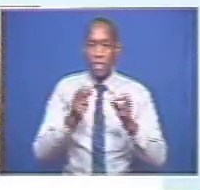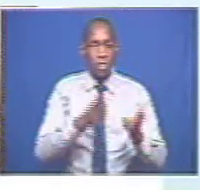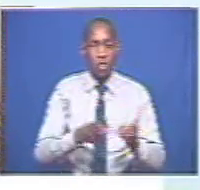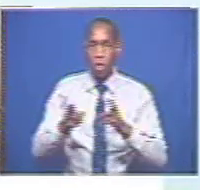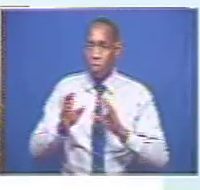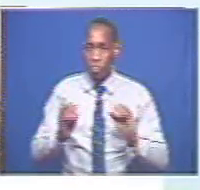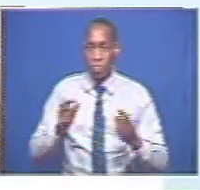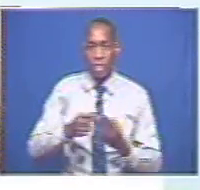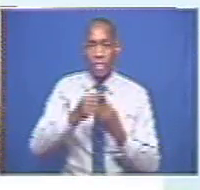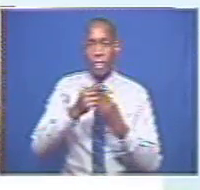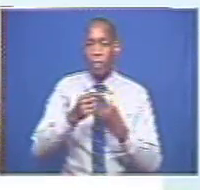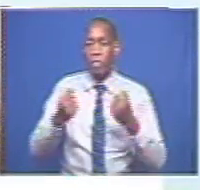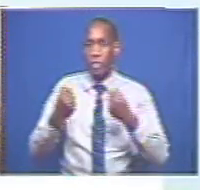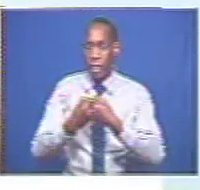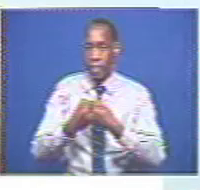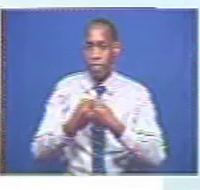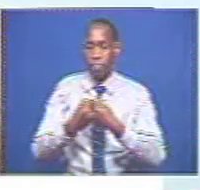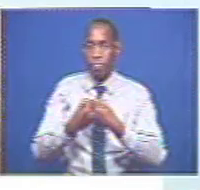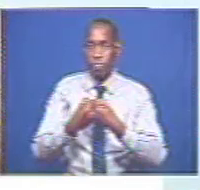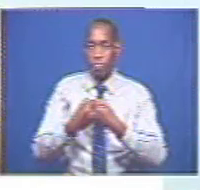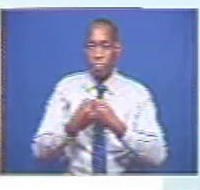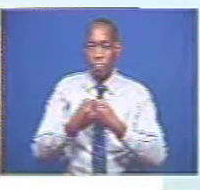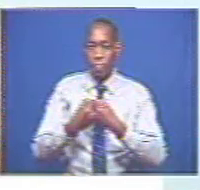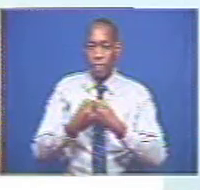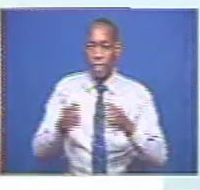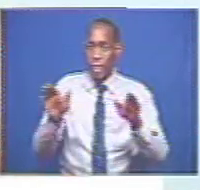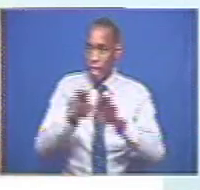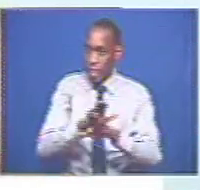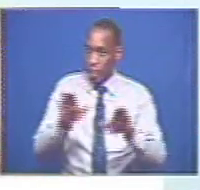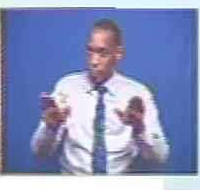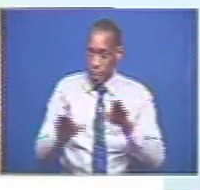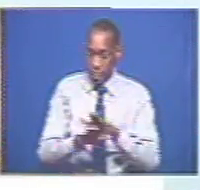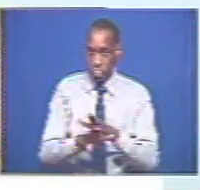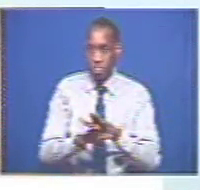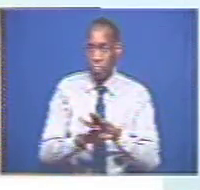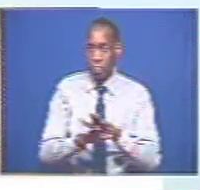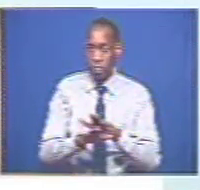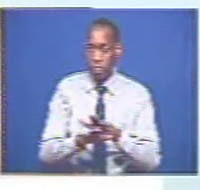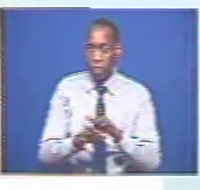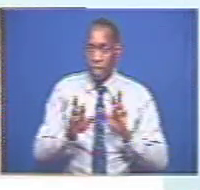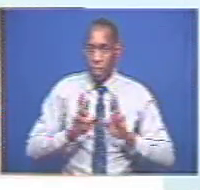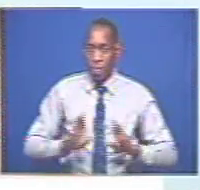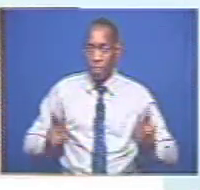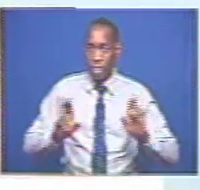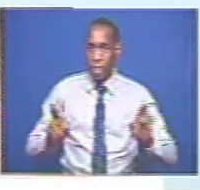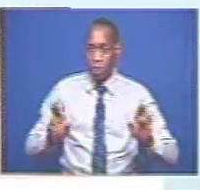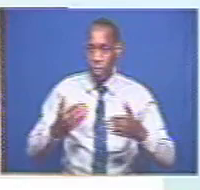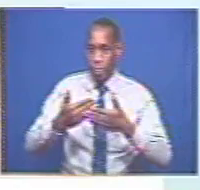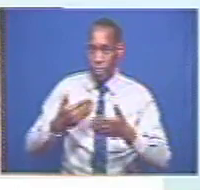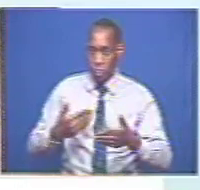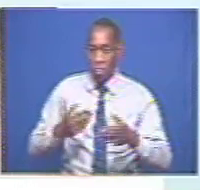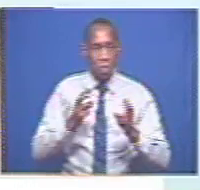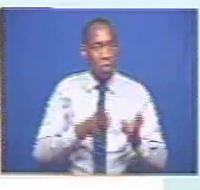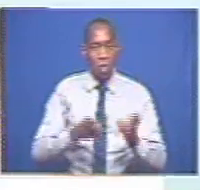It's a special type of match. It's a special kind of game, and it's not everything. It's the preparation and the build up to it is always not